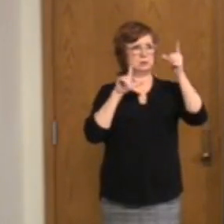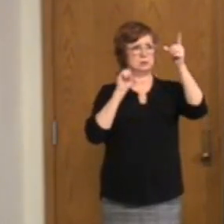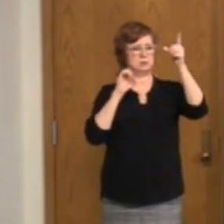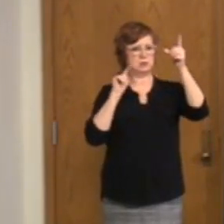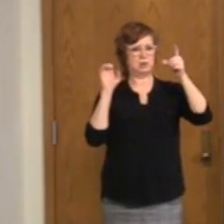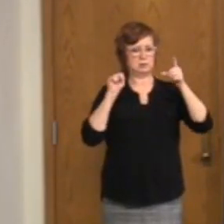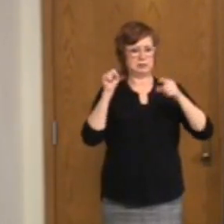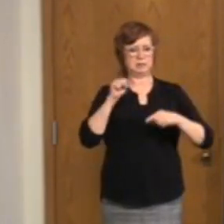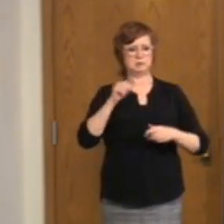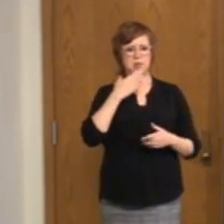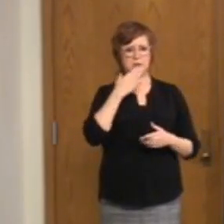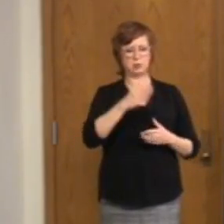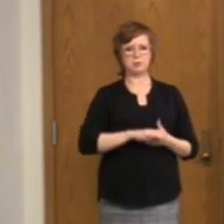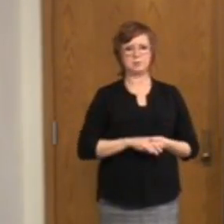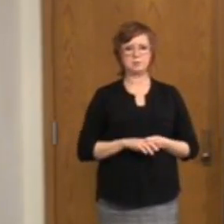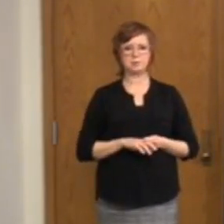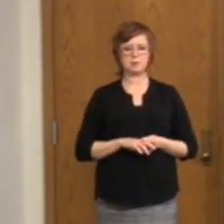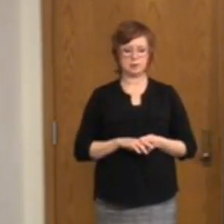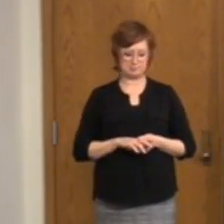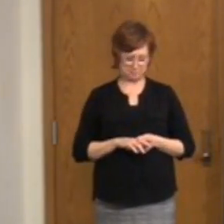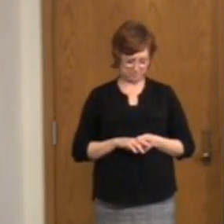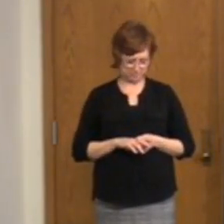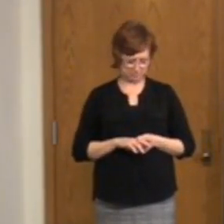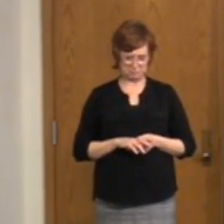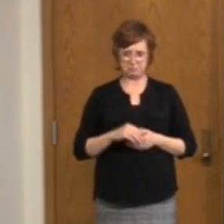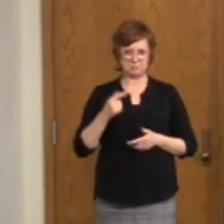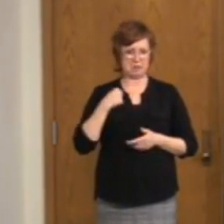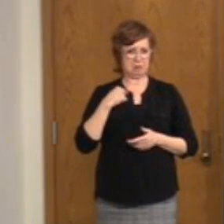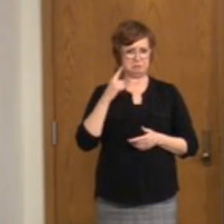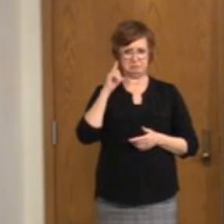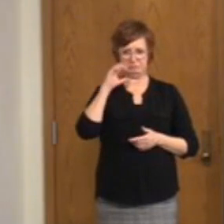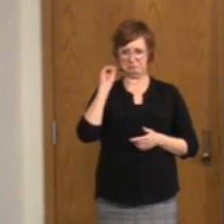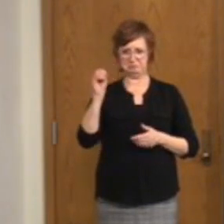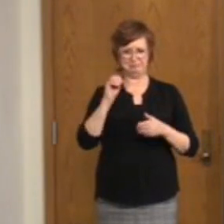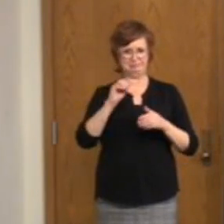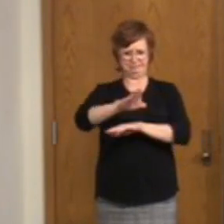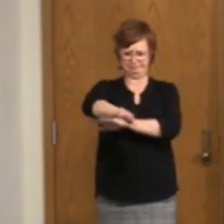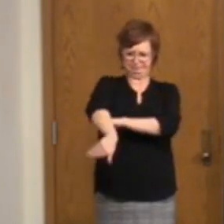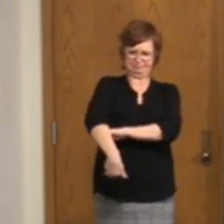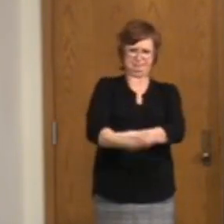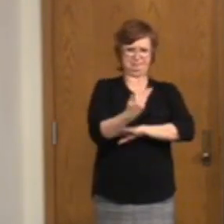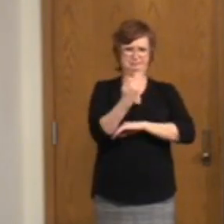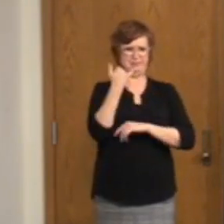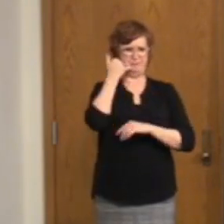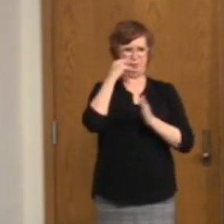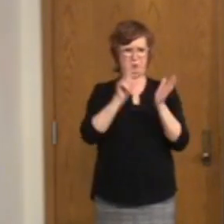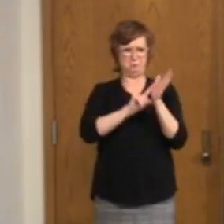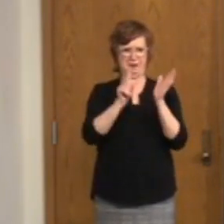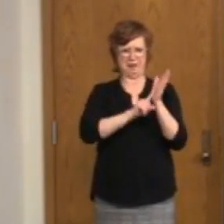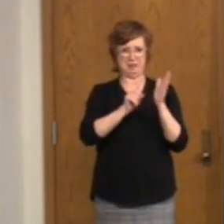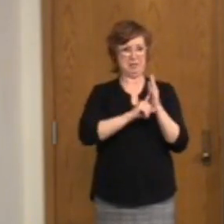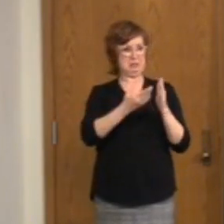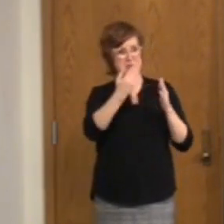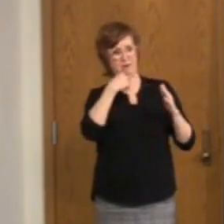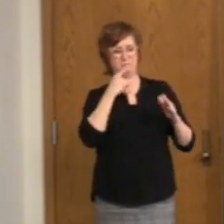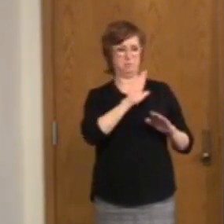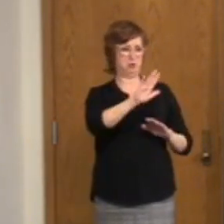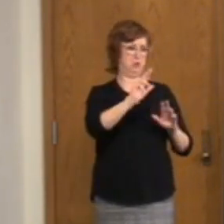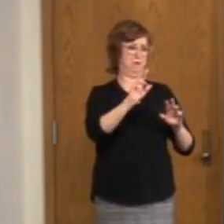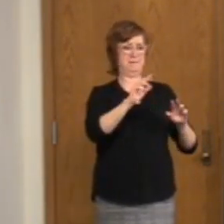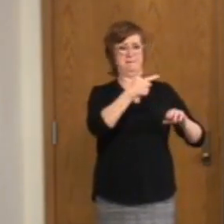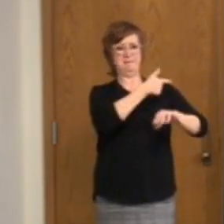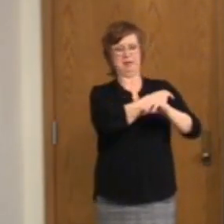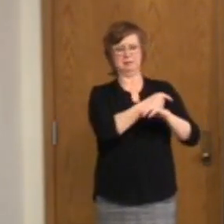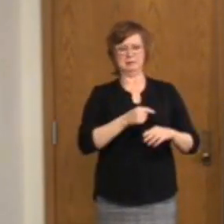Thanks, Dr. Shahab. And the only thing I would add is I'm not aware of anybody getting called in the middle of the night. That doesn't mean it didn't happen